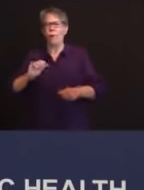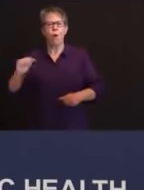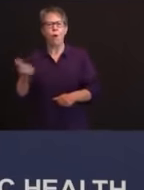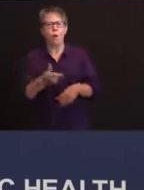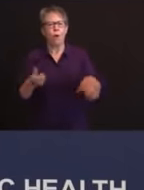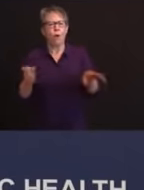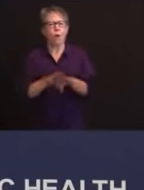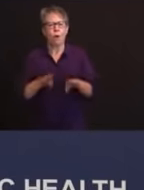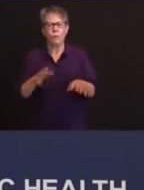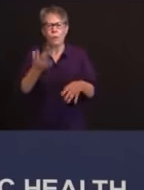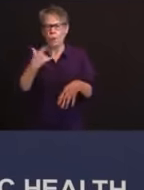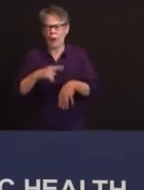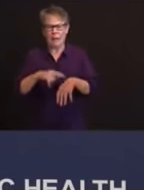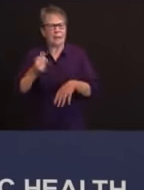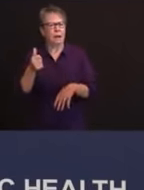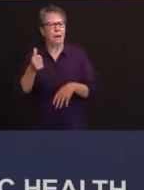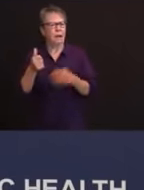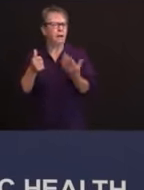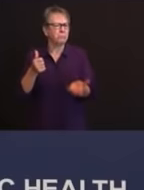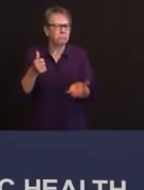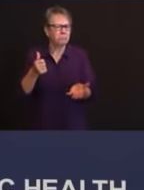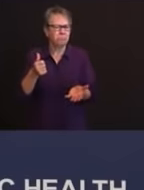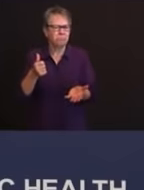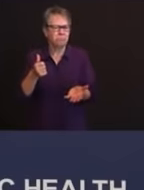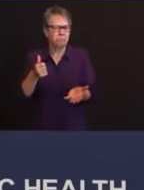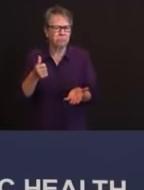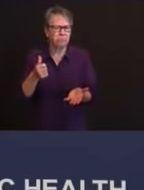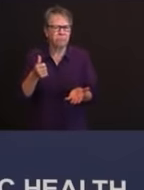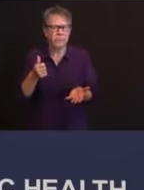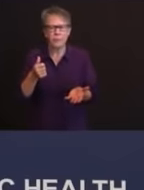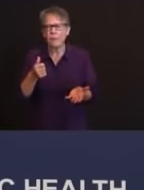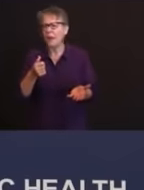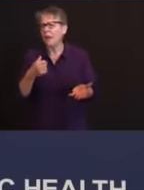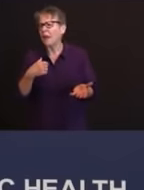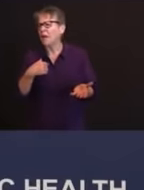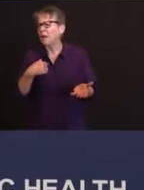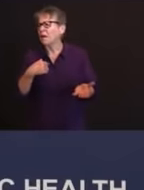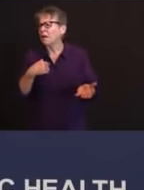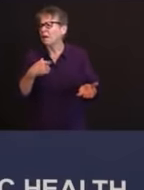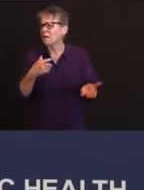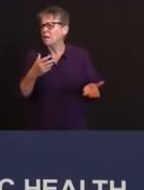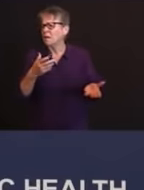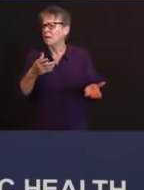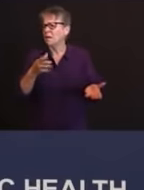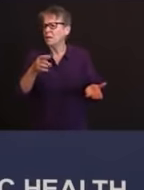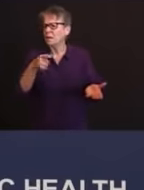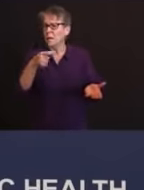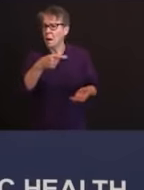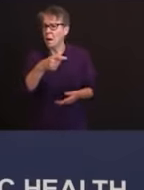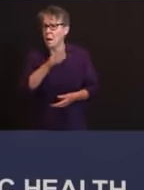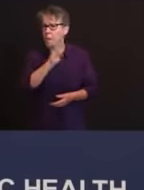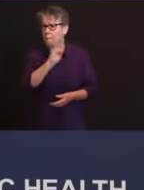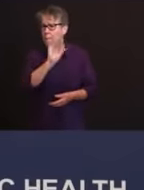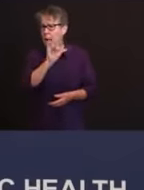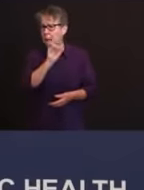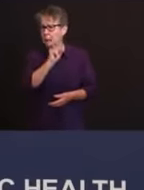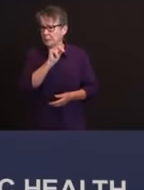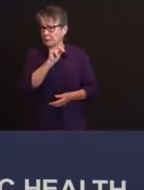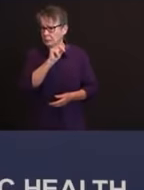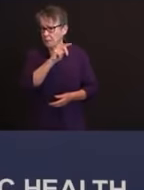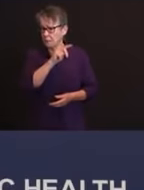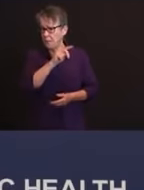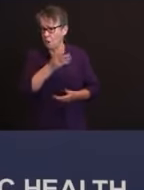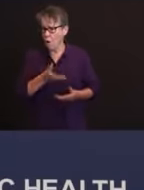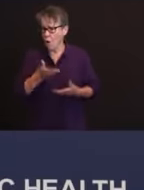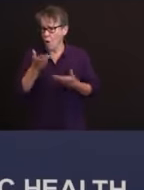the Biden administration offered you a cabinet position or ambassadorship? Would you consider it or not? Are you staying in New Jersey? And lastly,